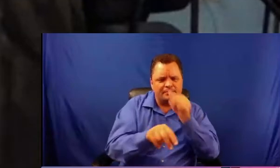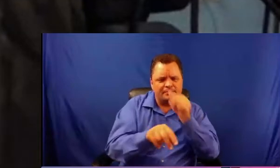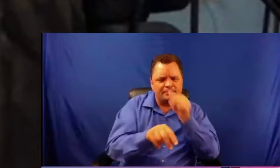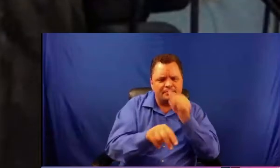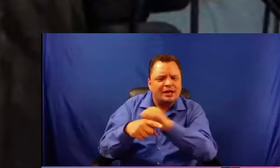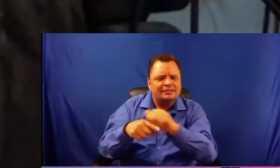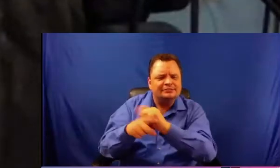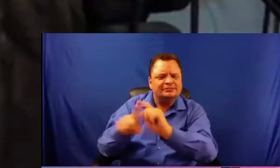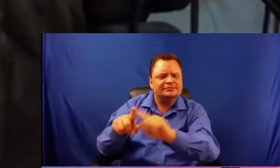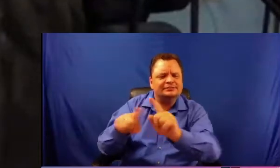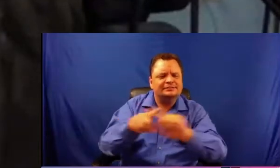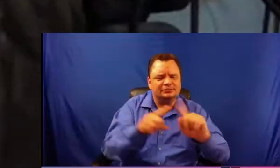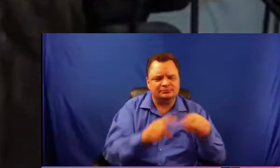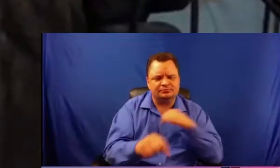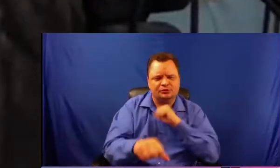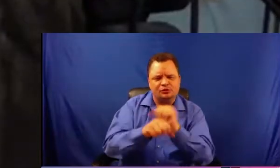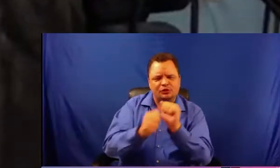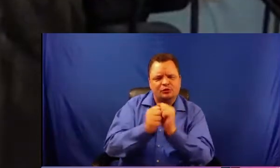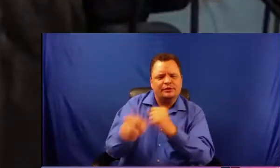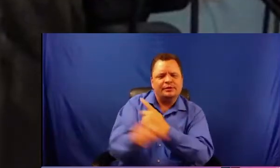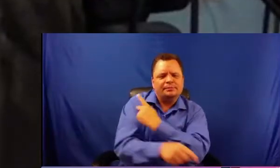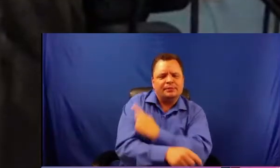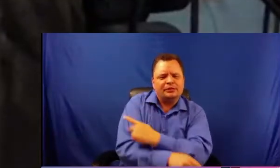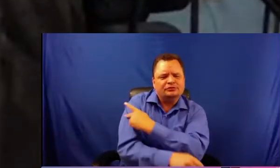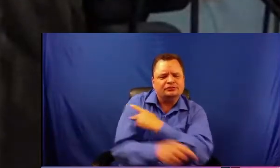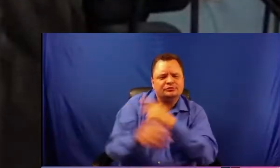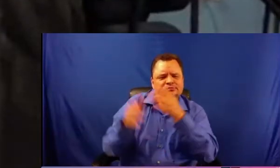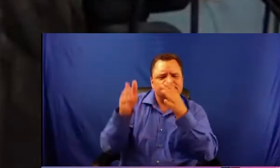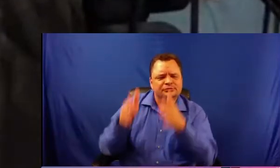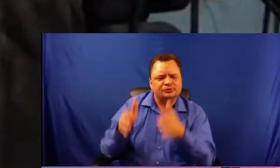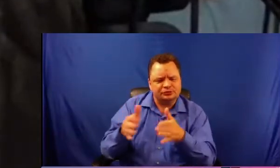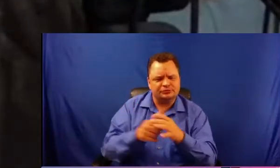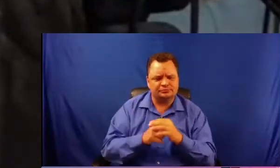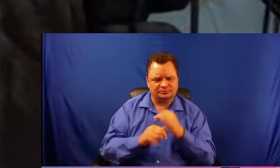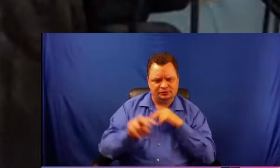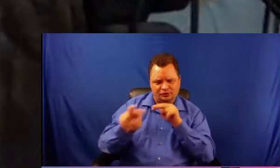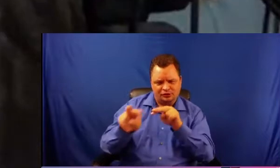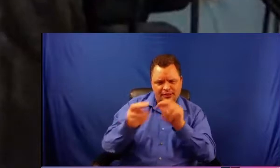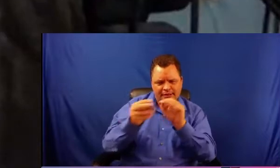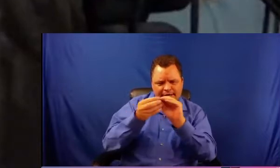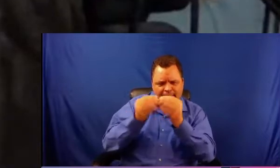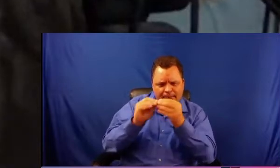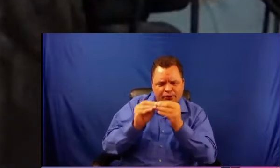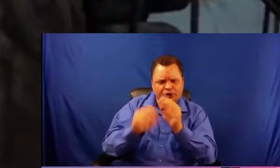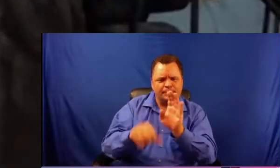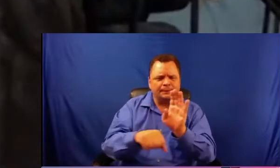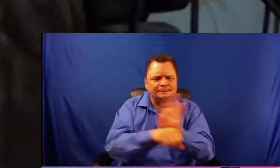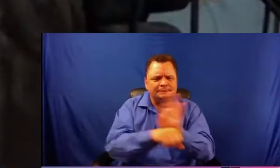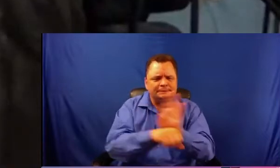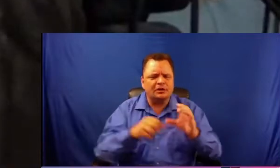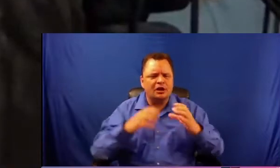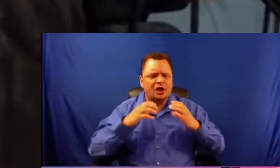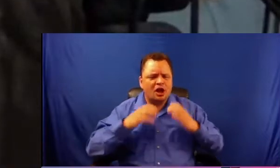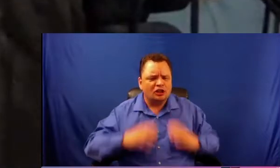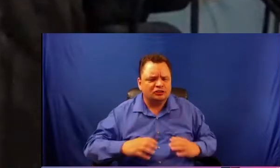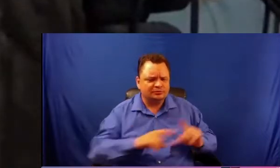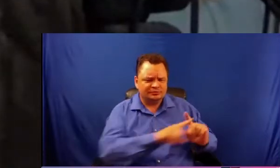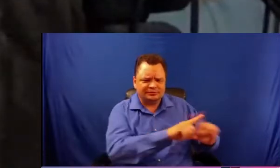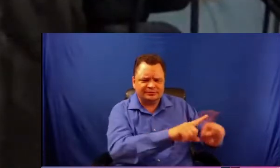and also the business side of it, you know, customers and trying to serve them.